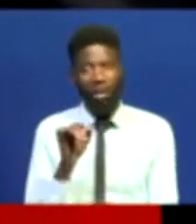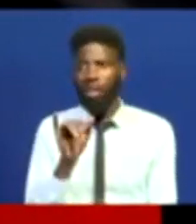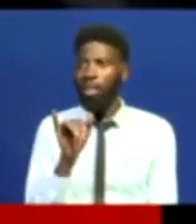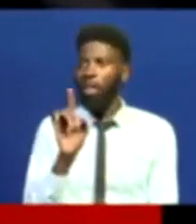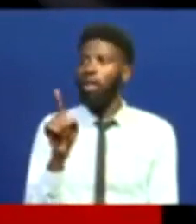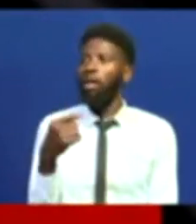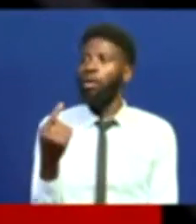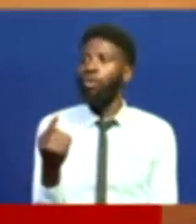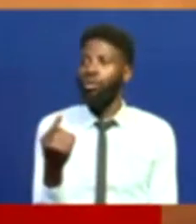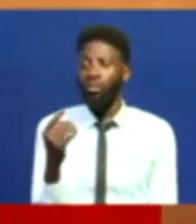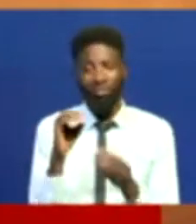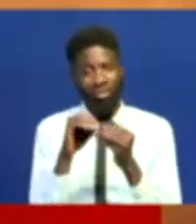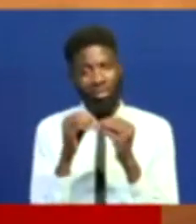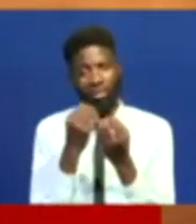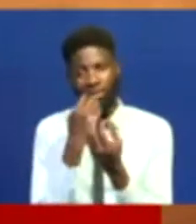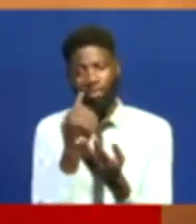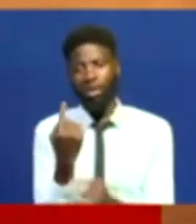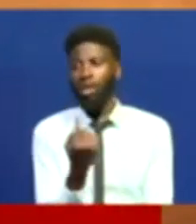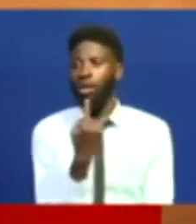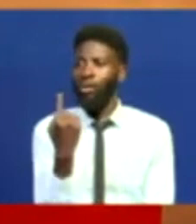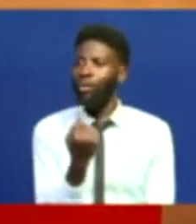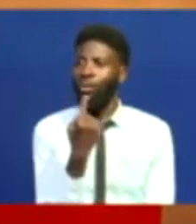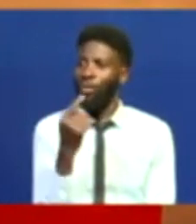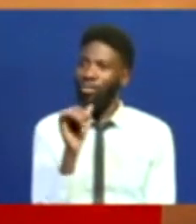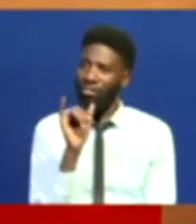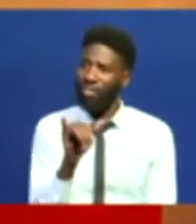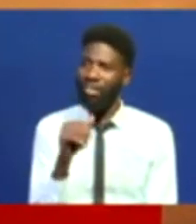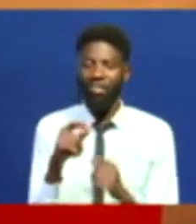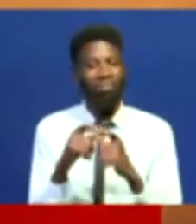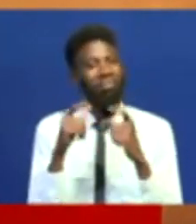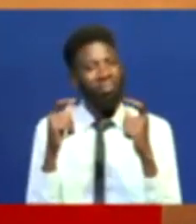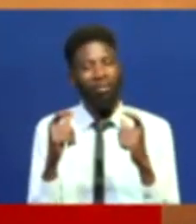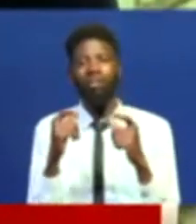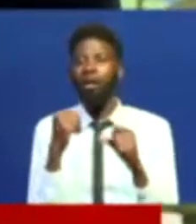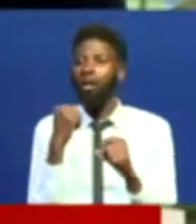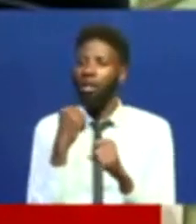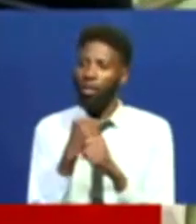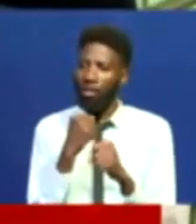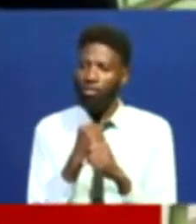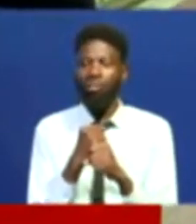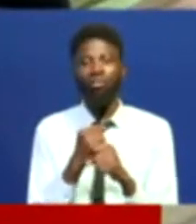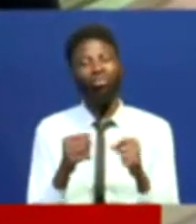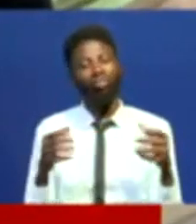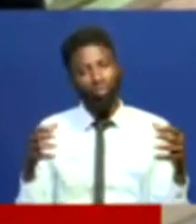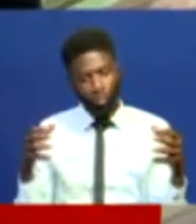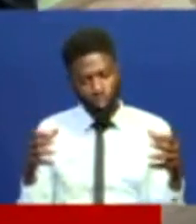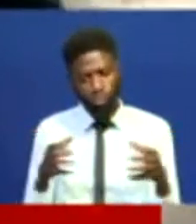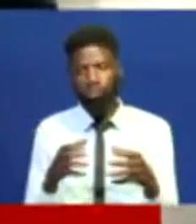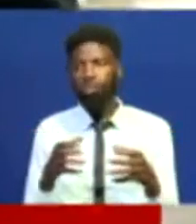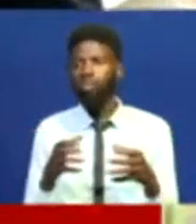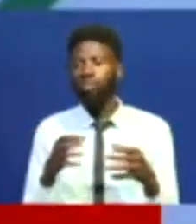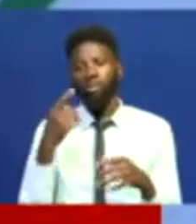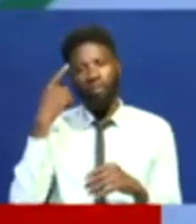alone, that those numbers I've given alone, is a huge labor market for the world through